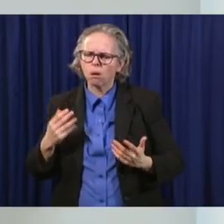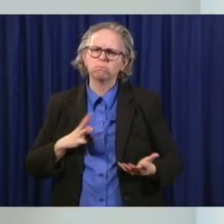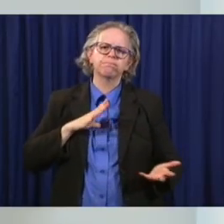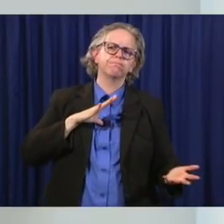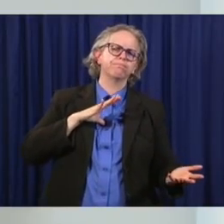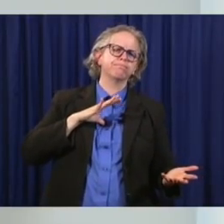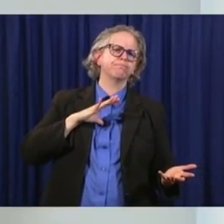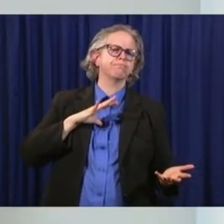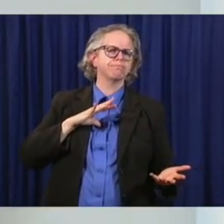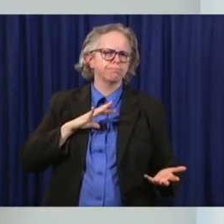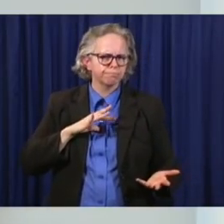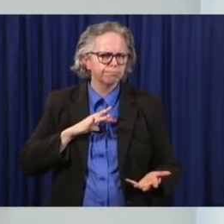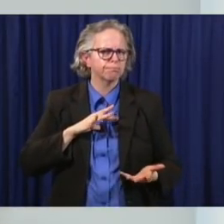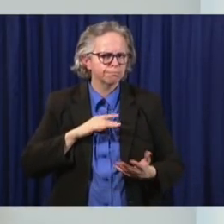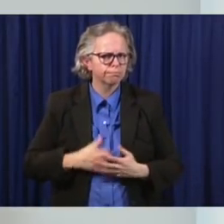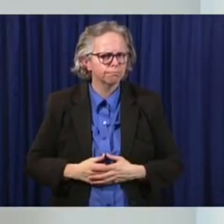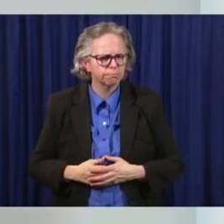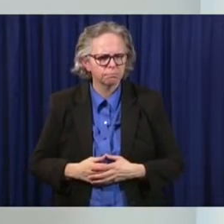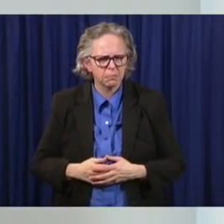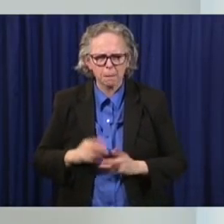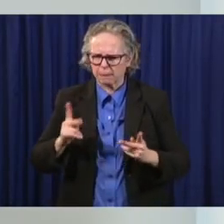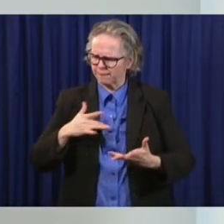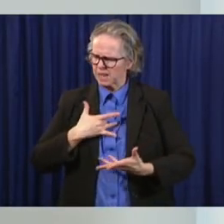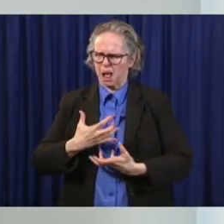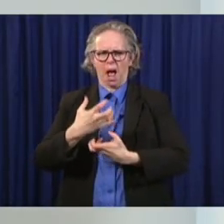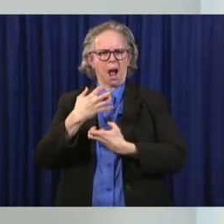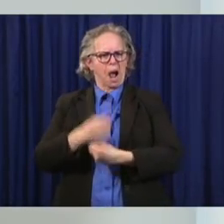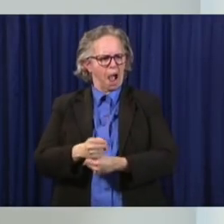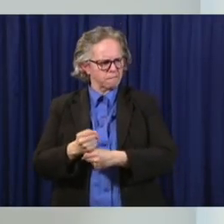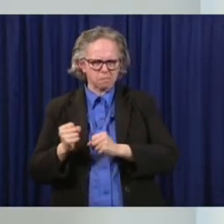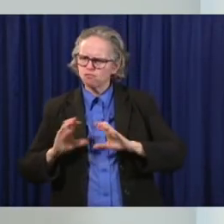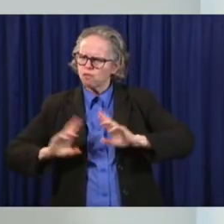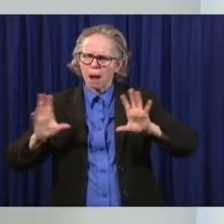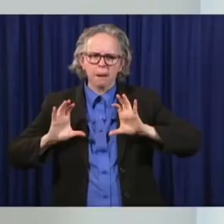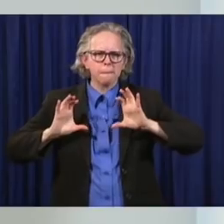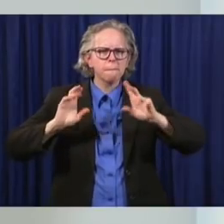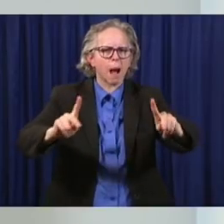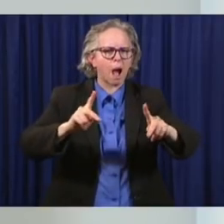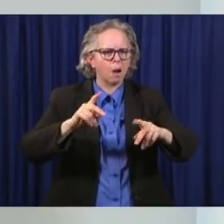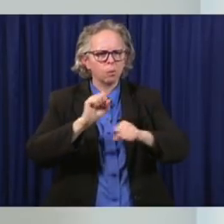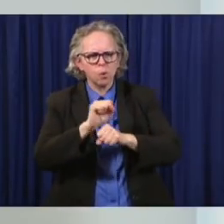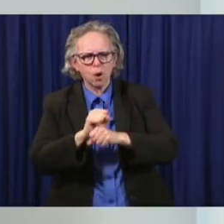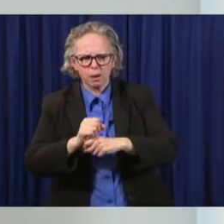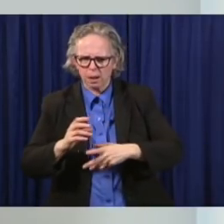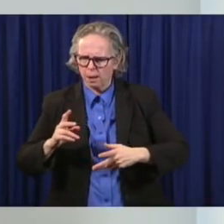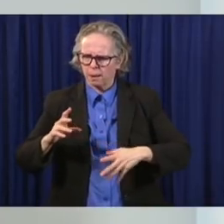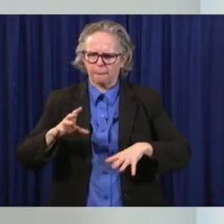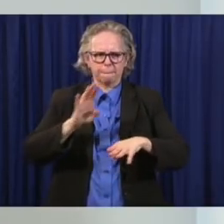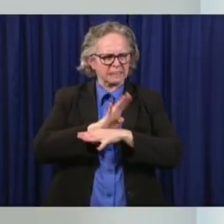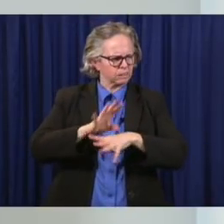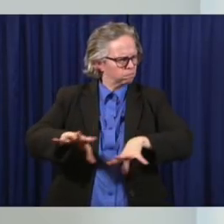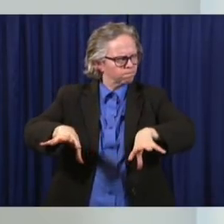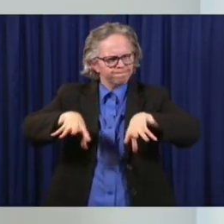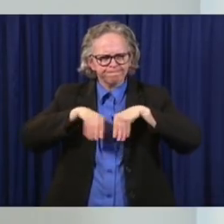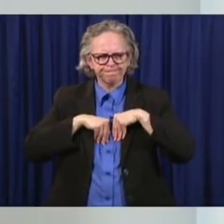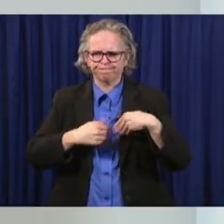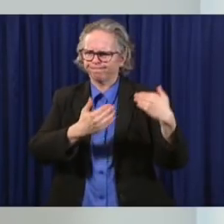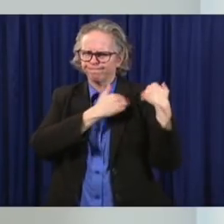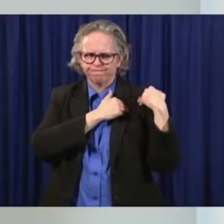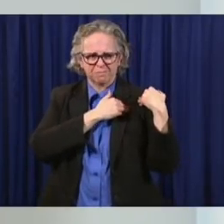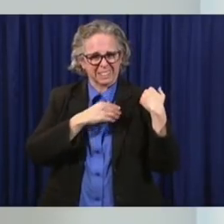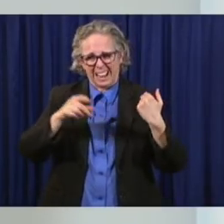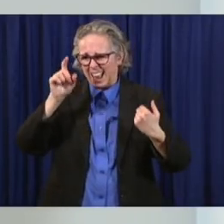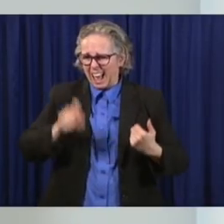back. And businesses have embraced that because they know that you have to keep employees safe. You have to build